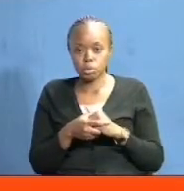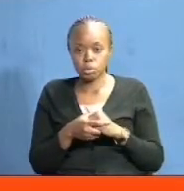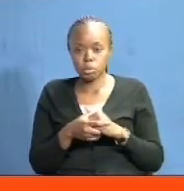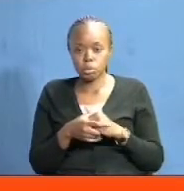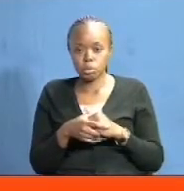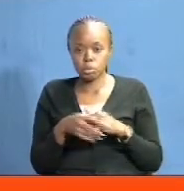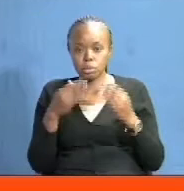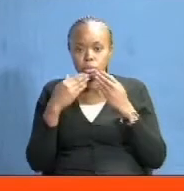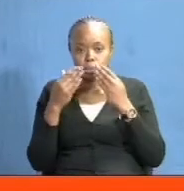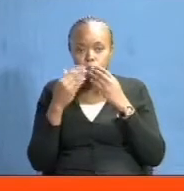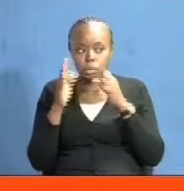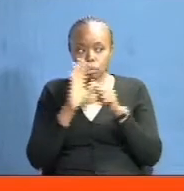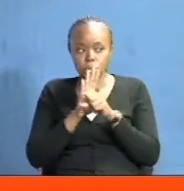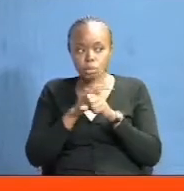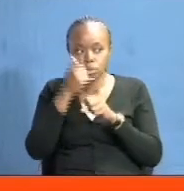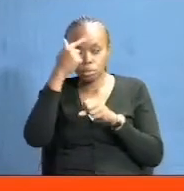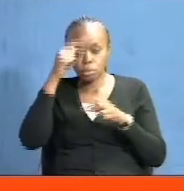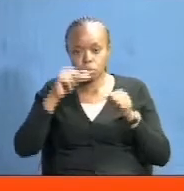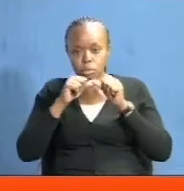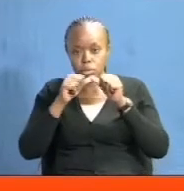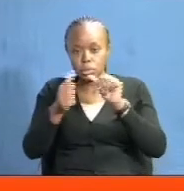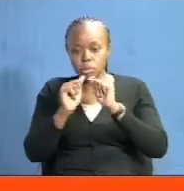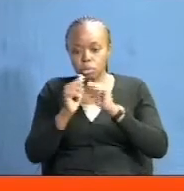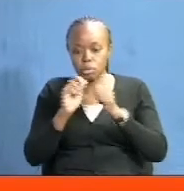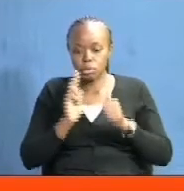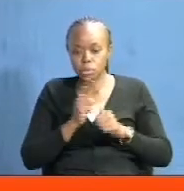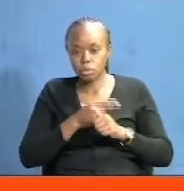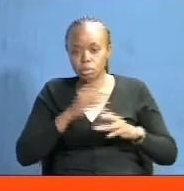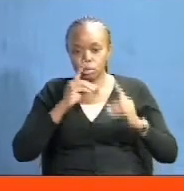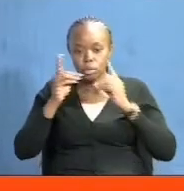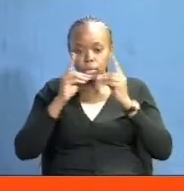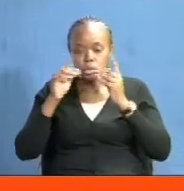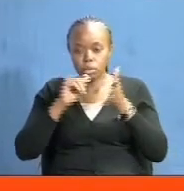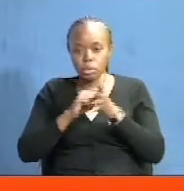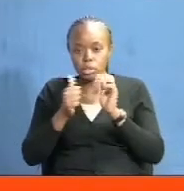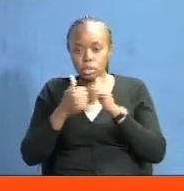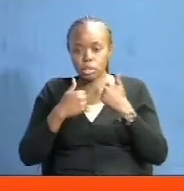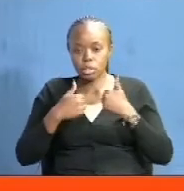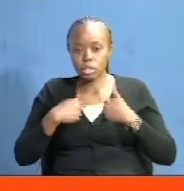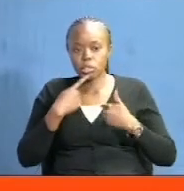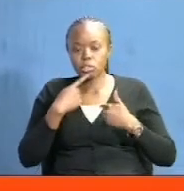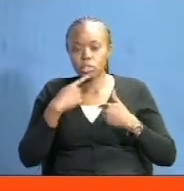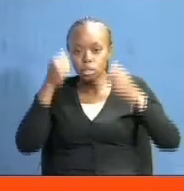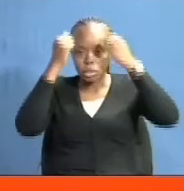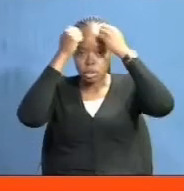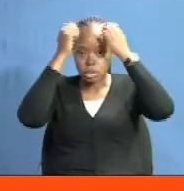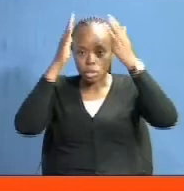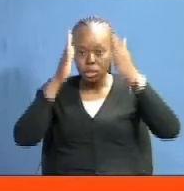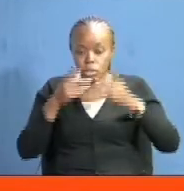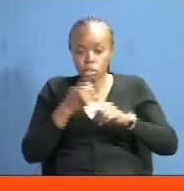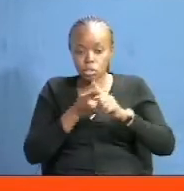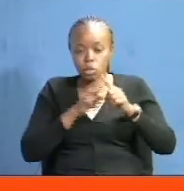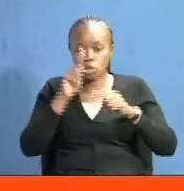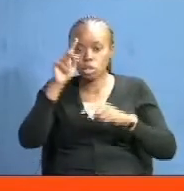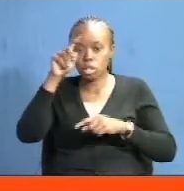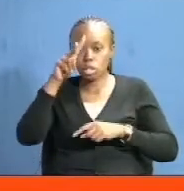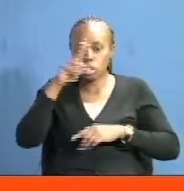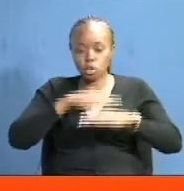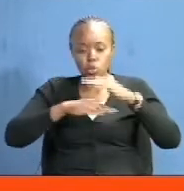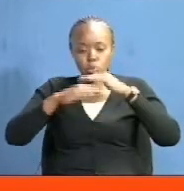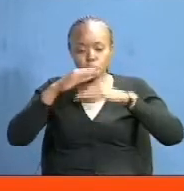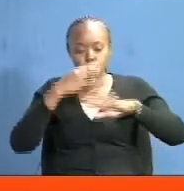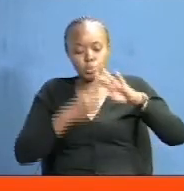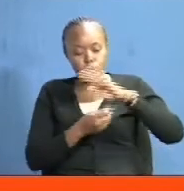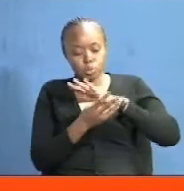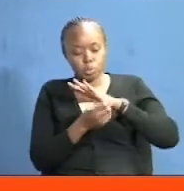Thank you so much for staying with us throughout the discussion. Now, that has been Omurwa Maurice, who is a student leader at Kenyatta University, explaining to